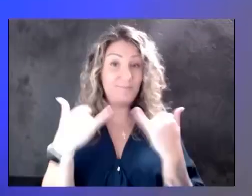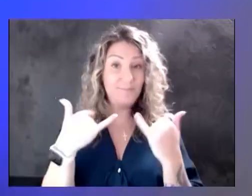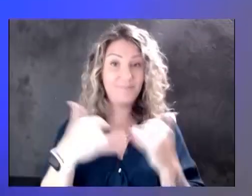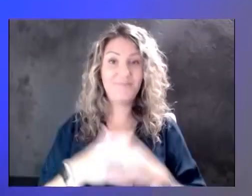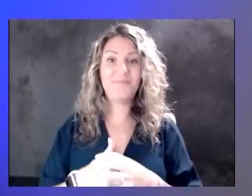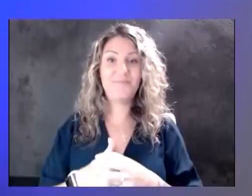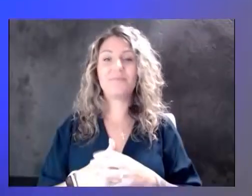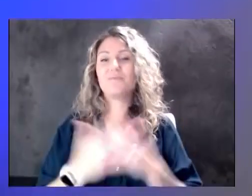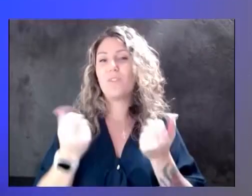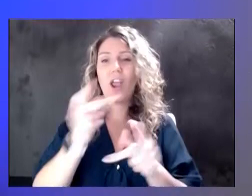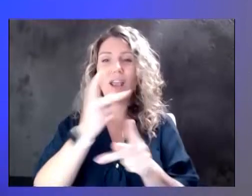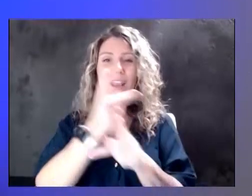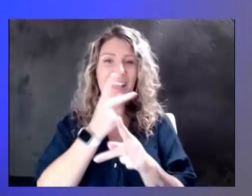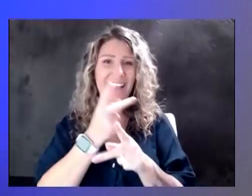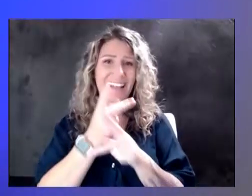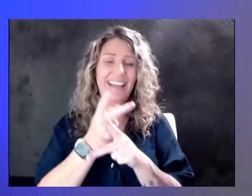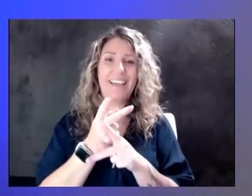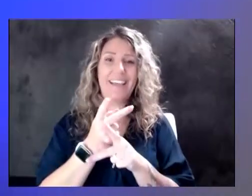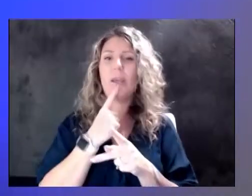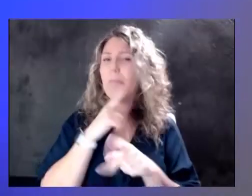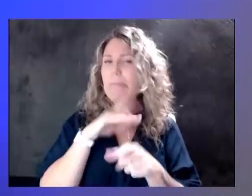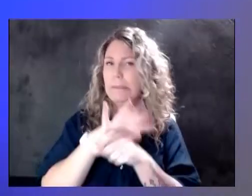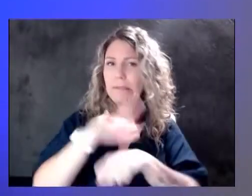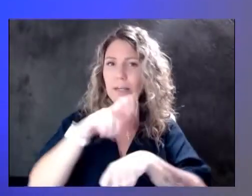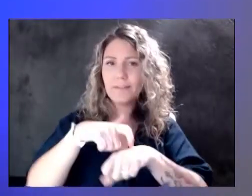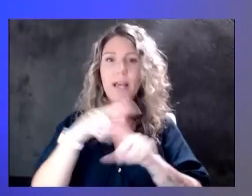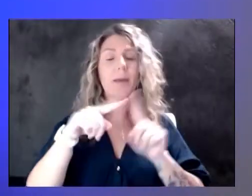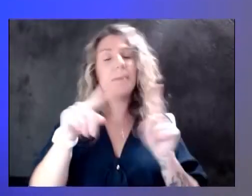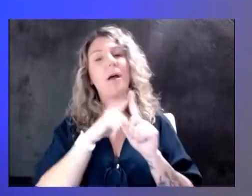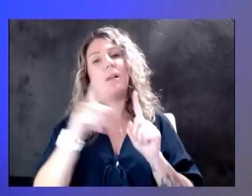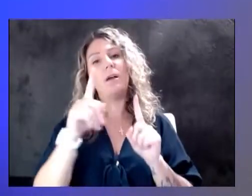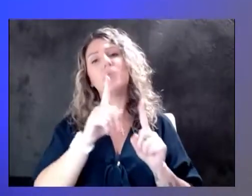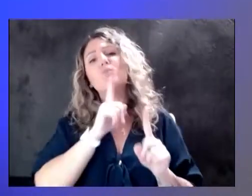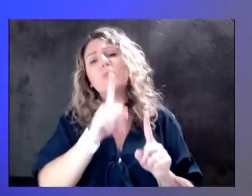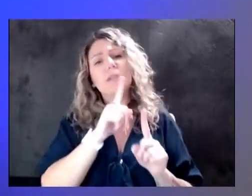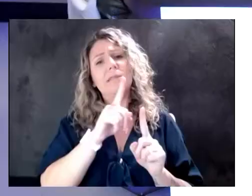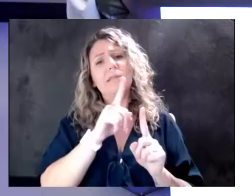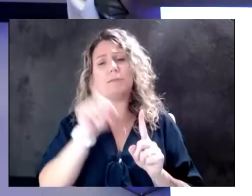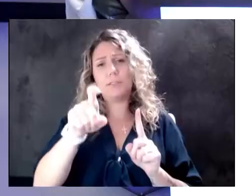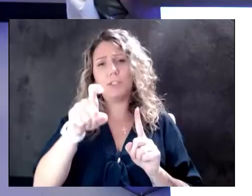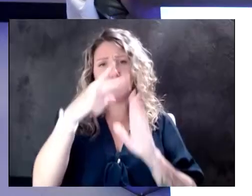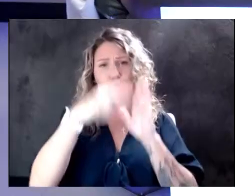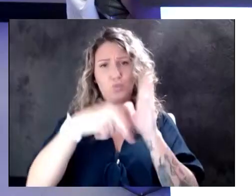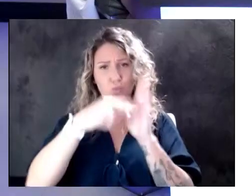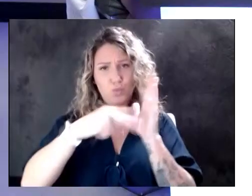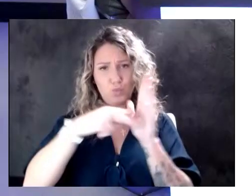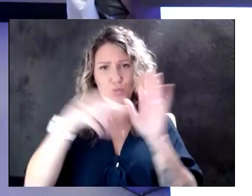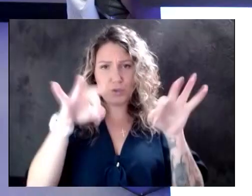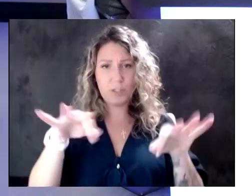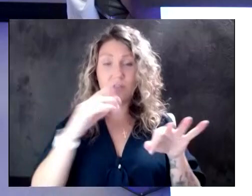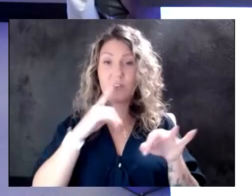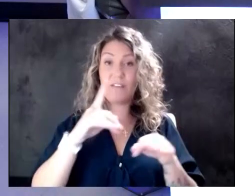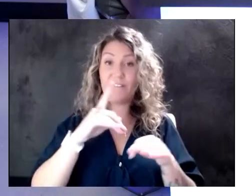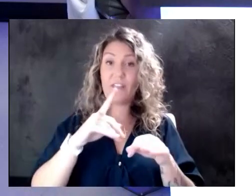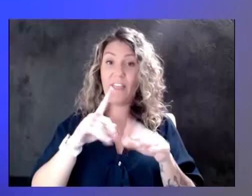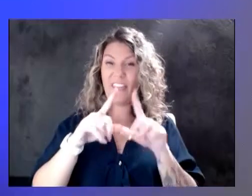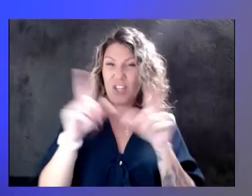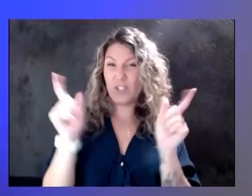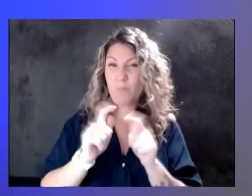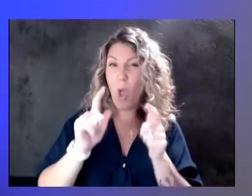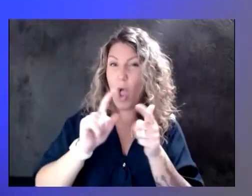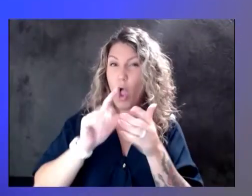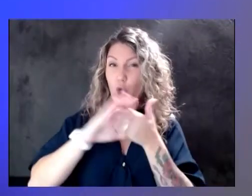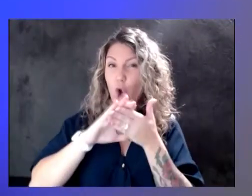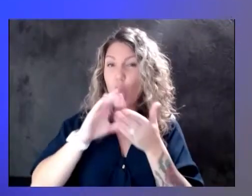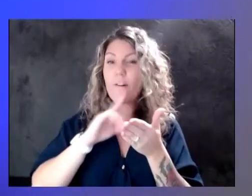at a reasonable clip, but ideally read the directions before you start this Okay. process. Okay, so we have this little card. So this is what these cards look like. take them out. Okay.